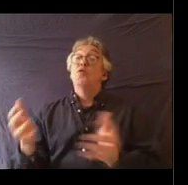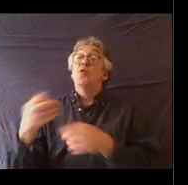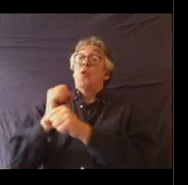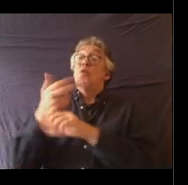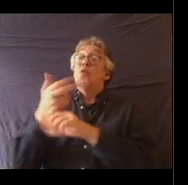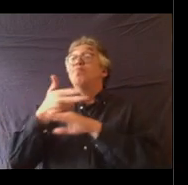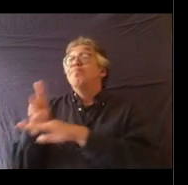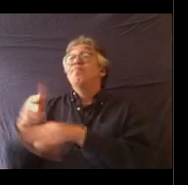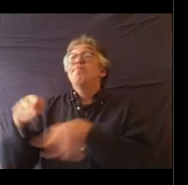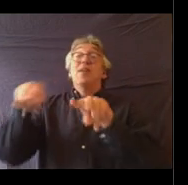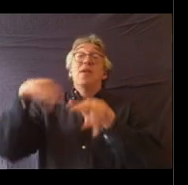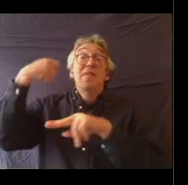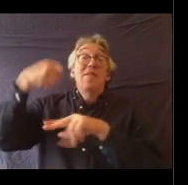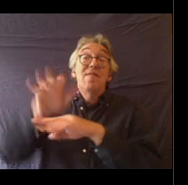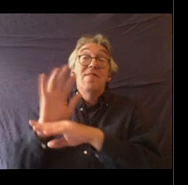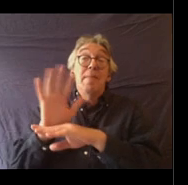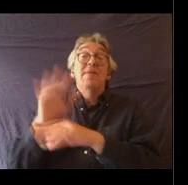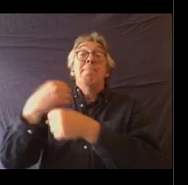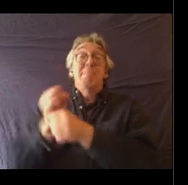Let me just briefly